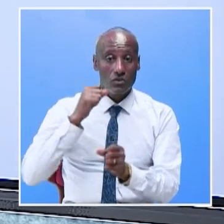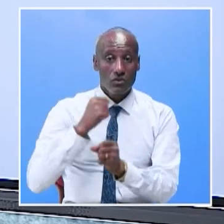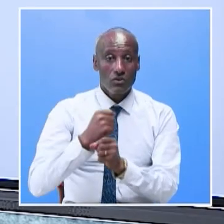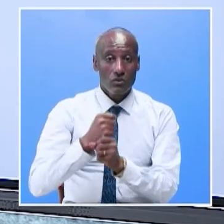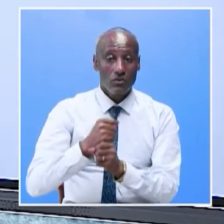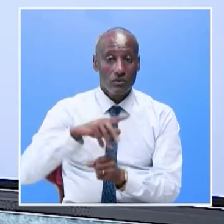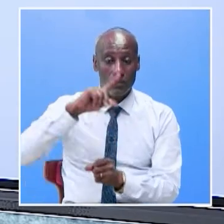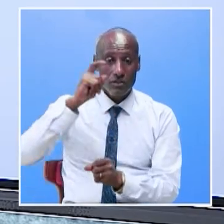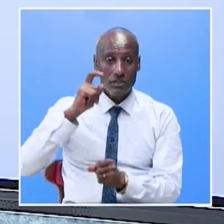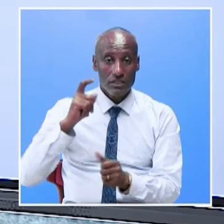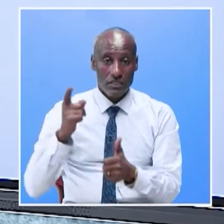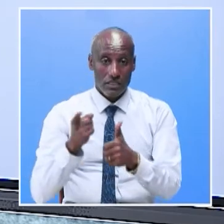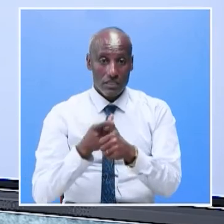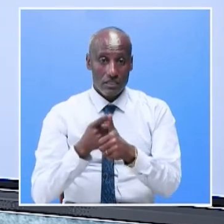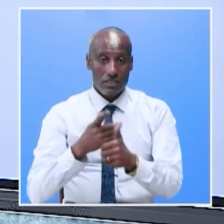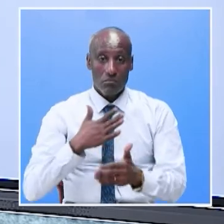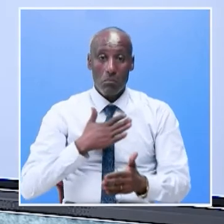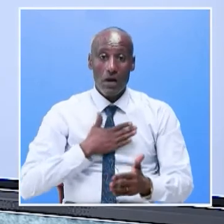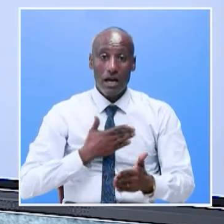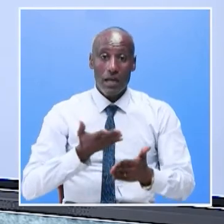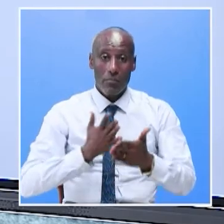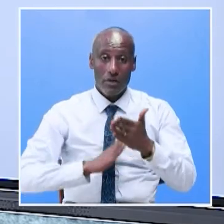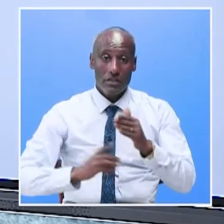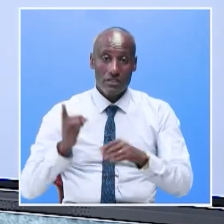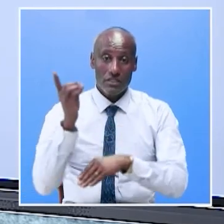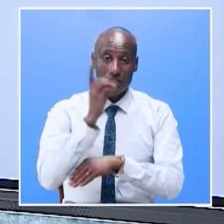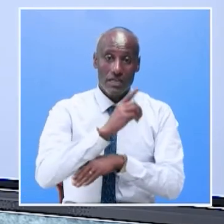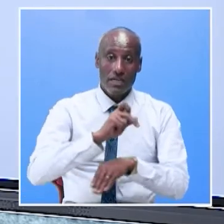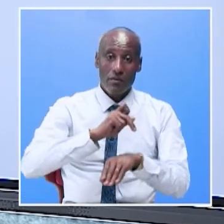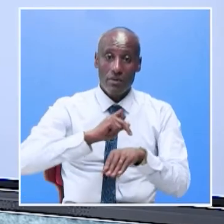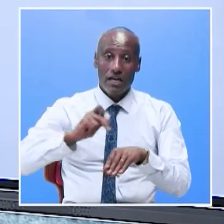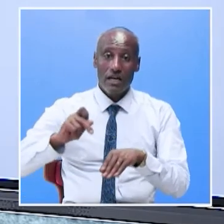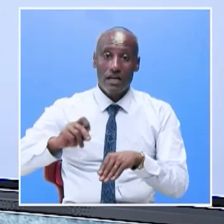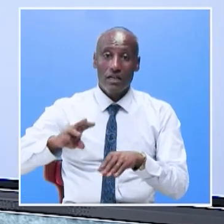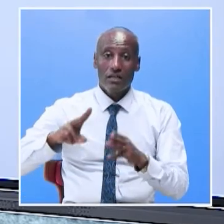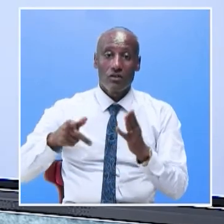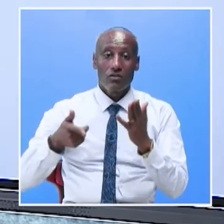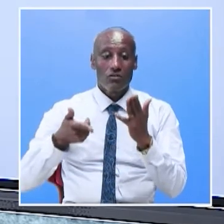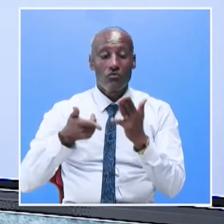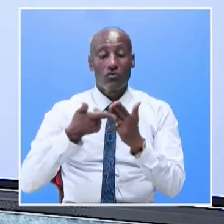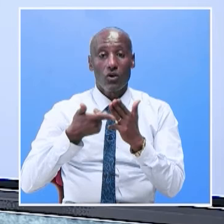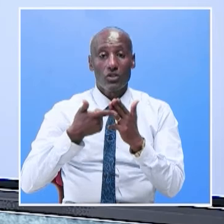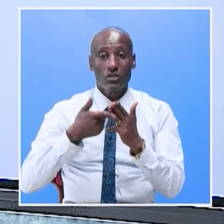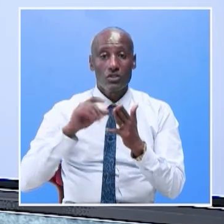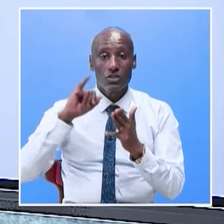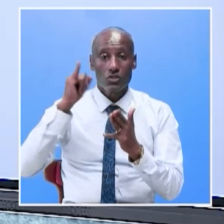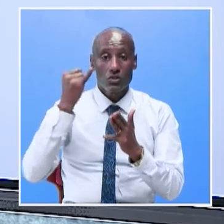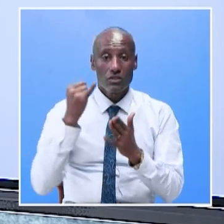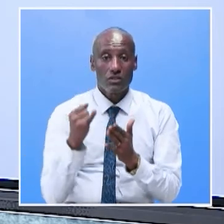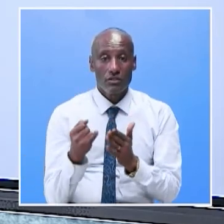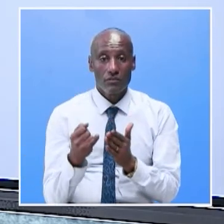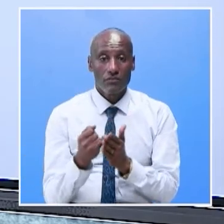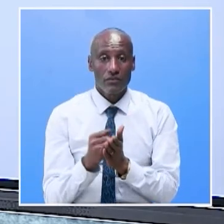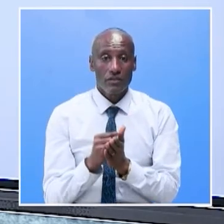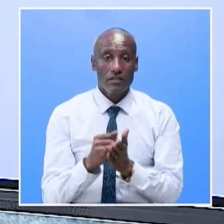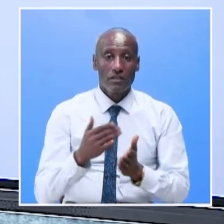the first. My birthday blank 4th June. I was born